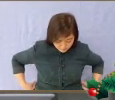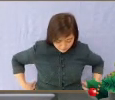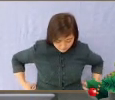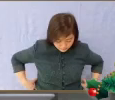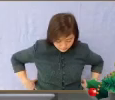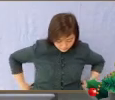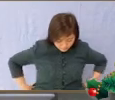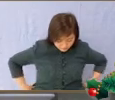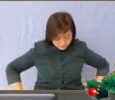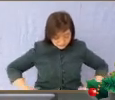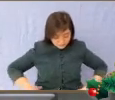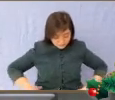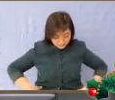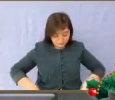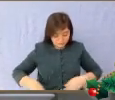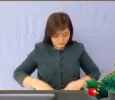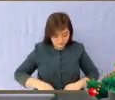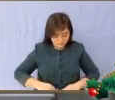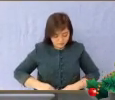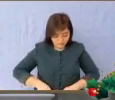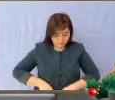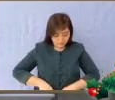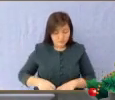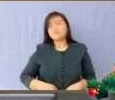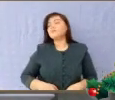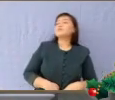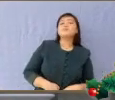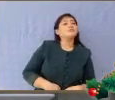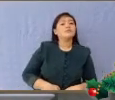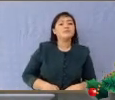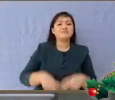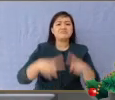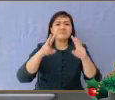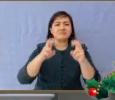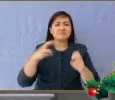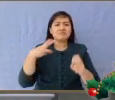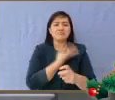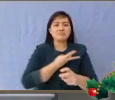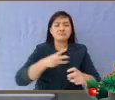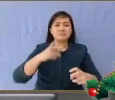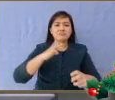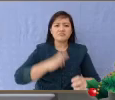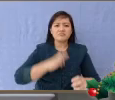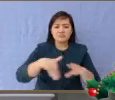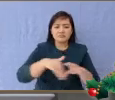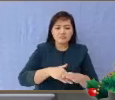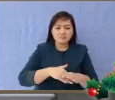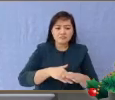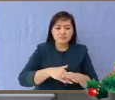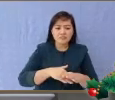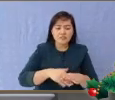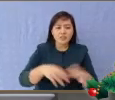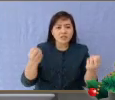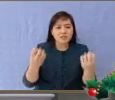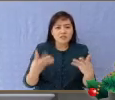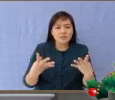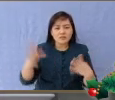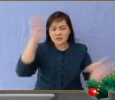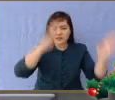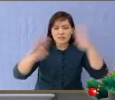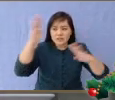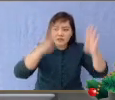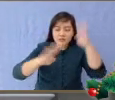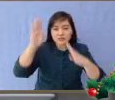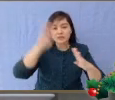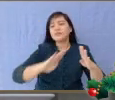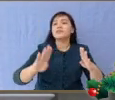me. Even though you are in the midst of trouble, in the midst of problem, in the midst of pandemic, in the midst of pressures, there